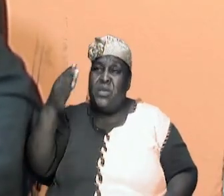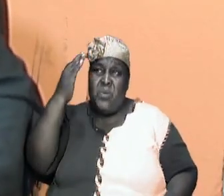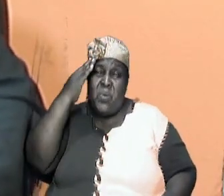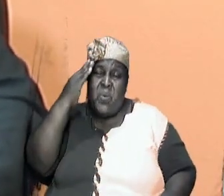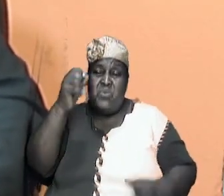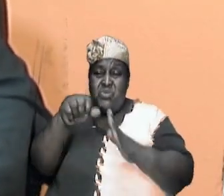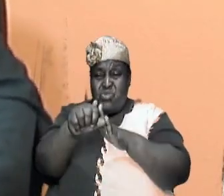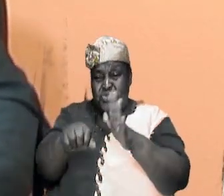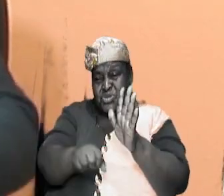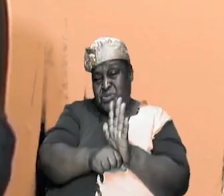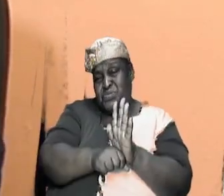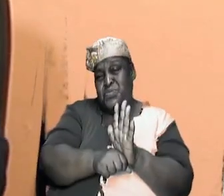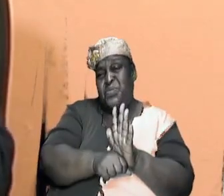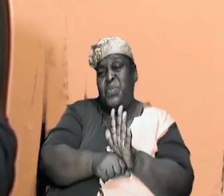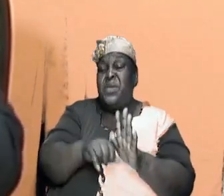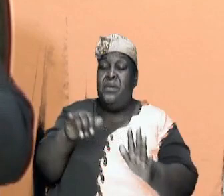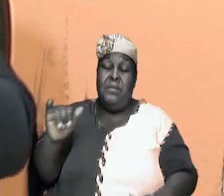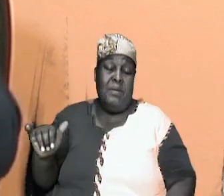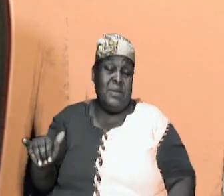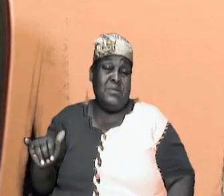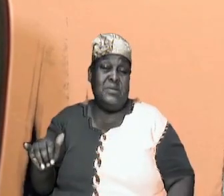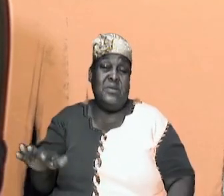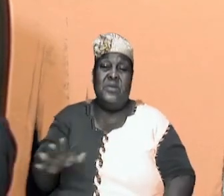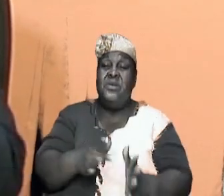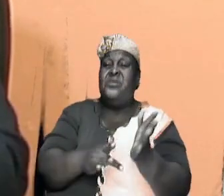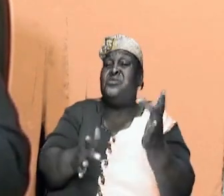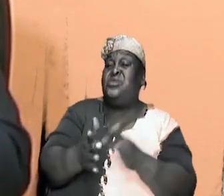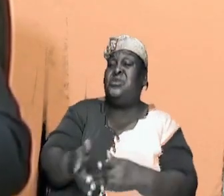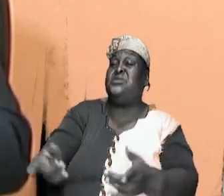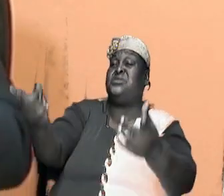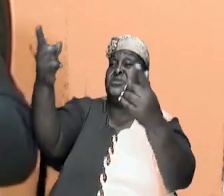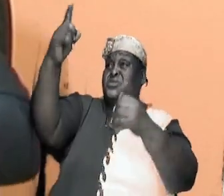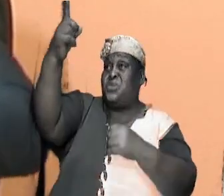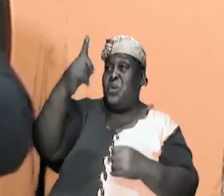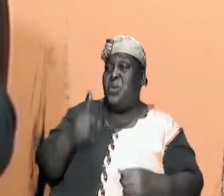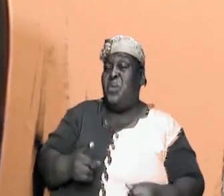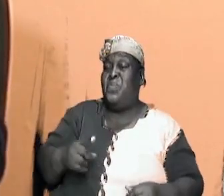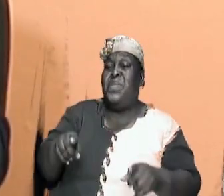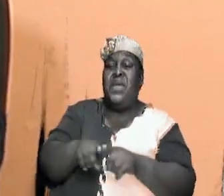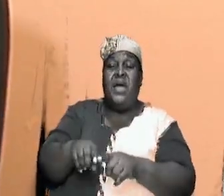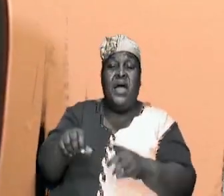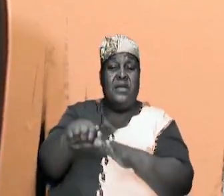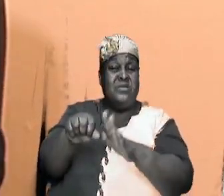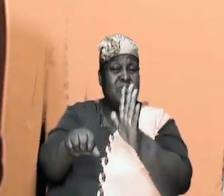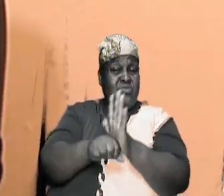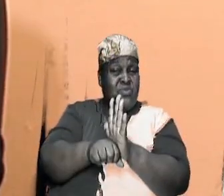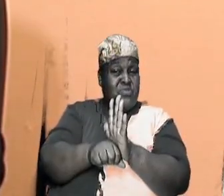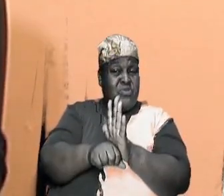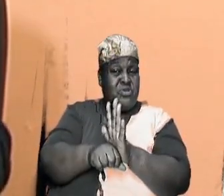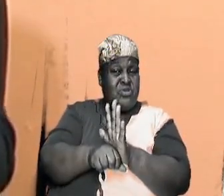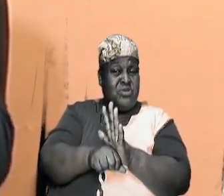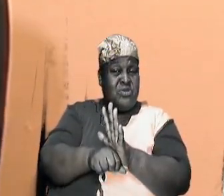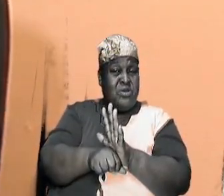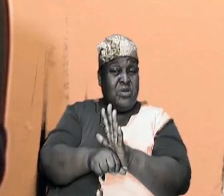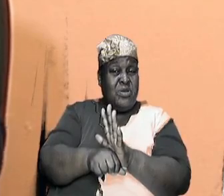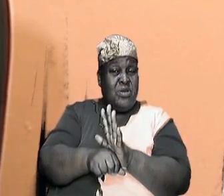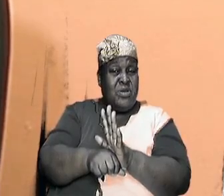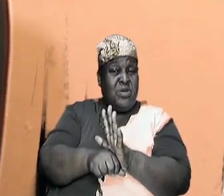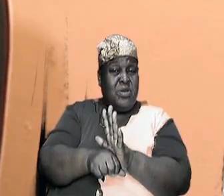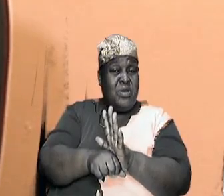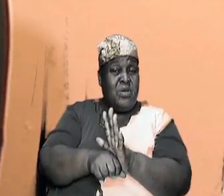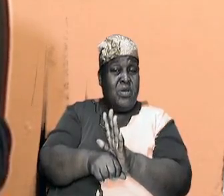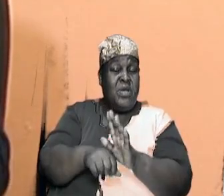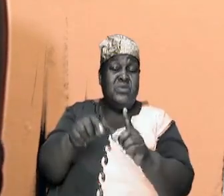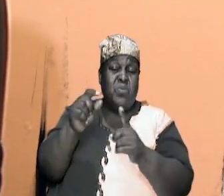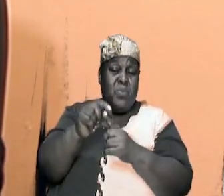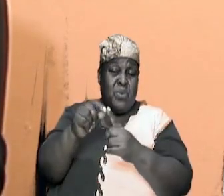scriptures. Yet, Jesus came as the scriptures personified. He came as the